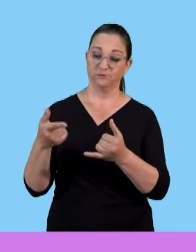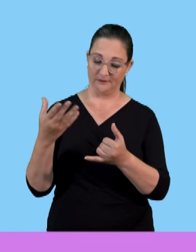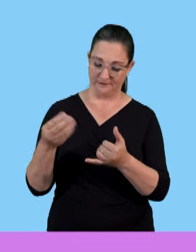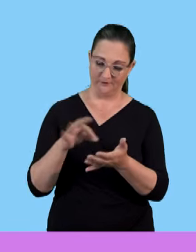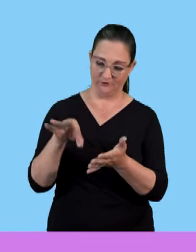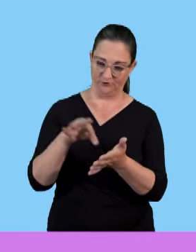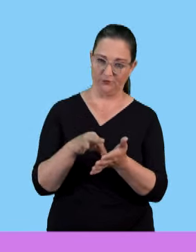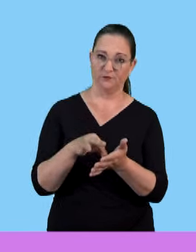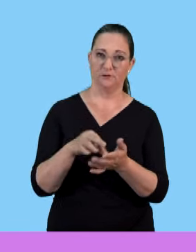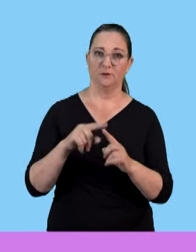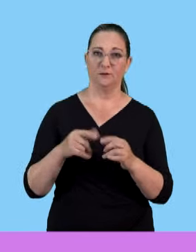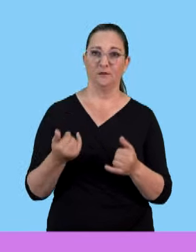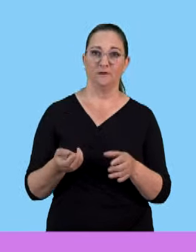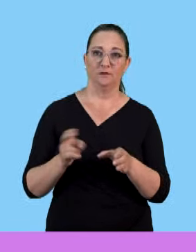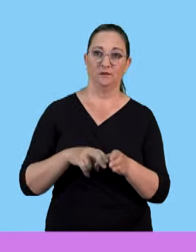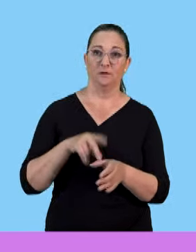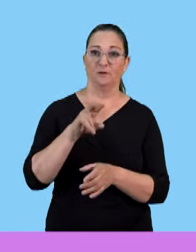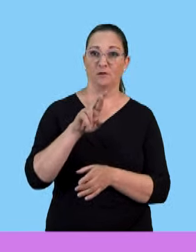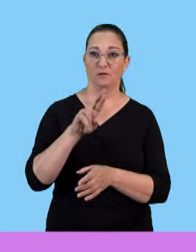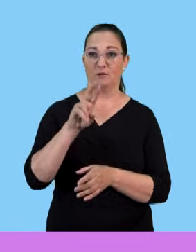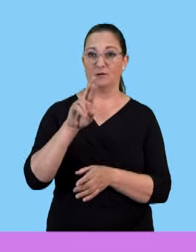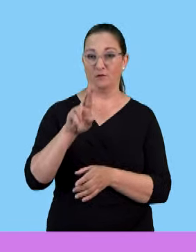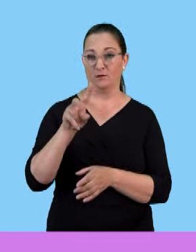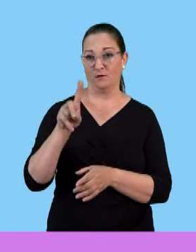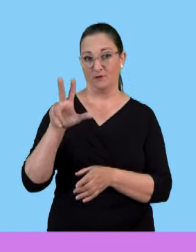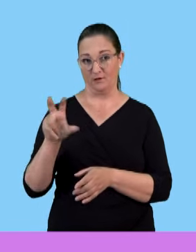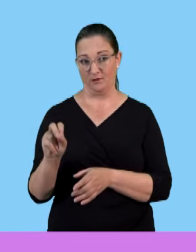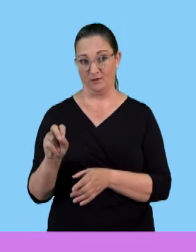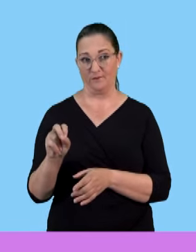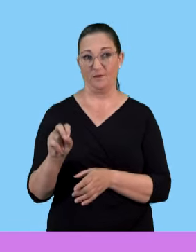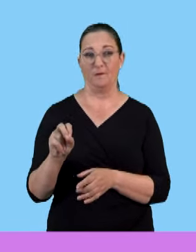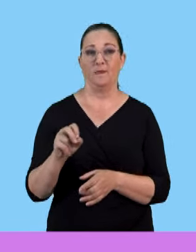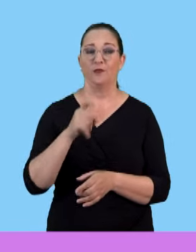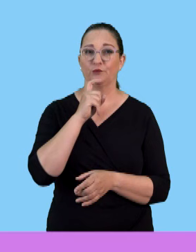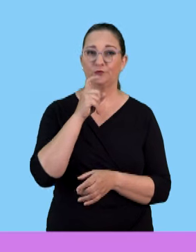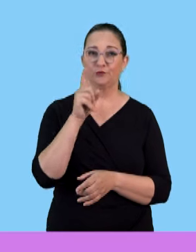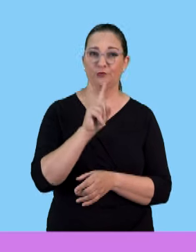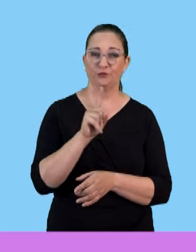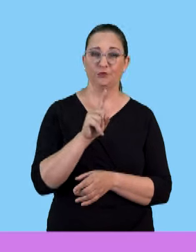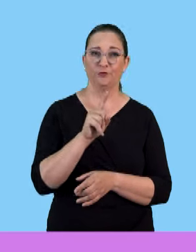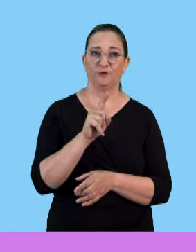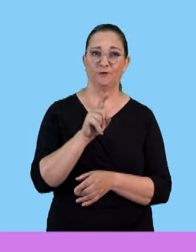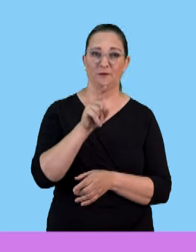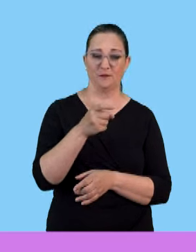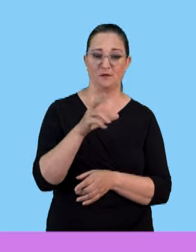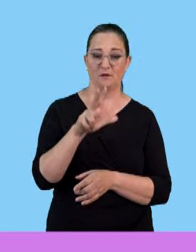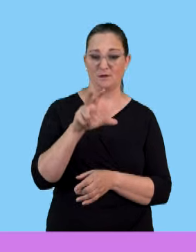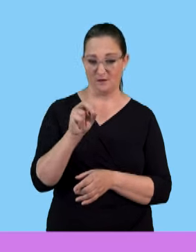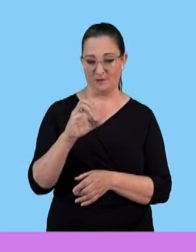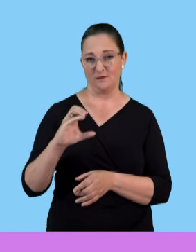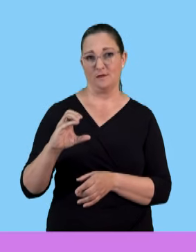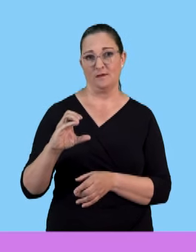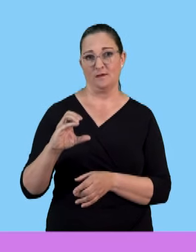agency has a contract that has a subscription fee of 180 rand and usage is